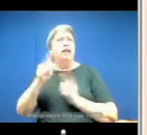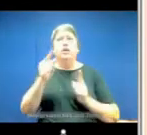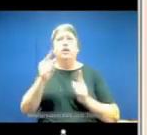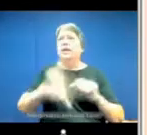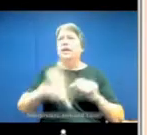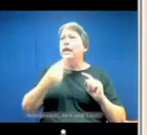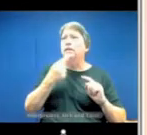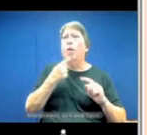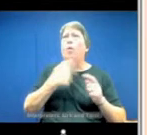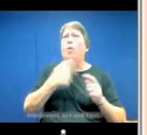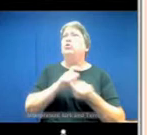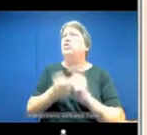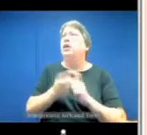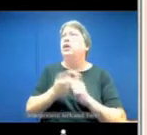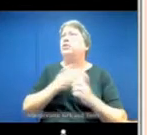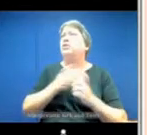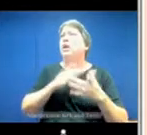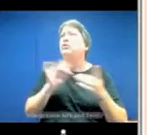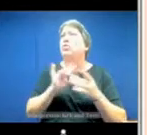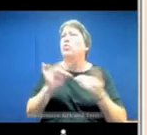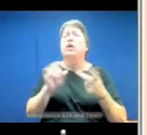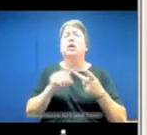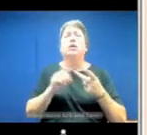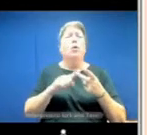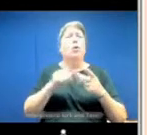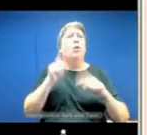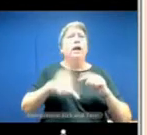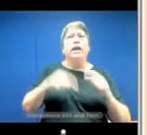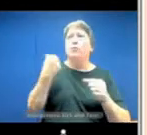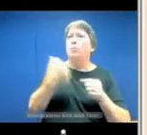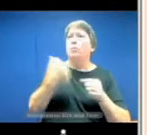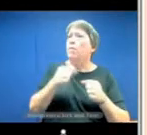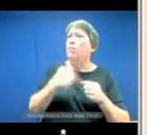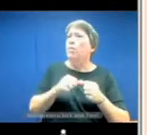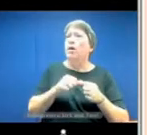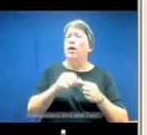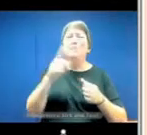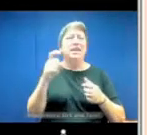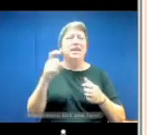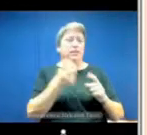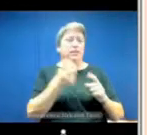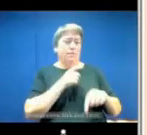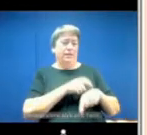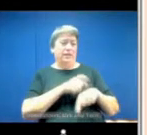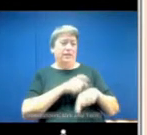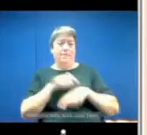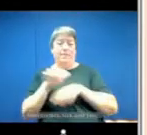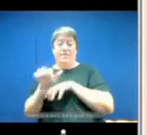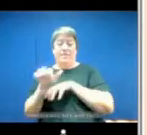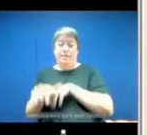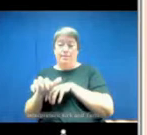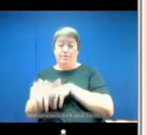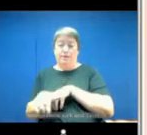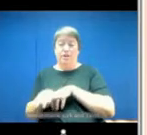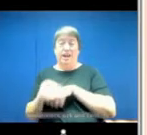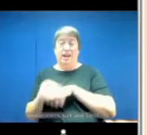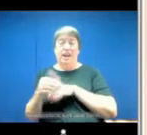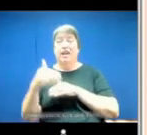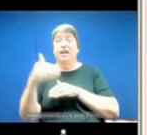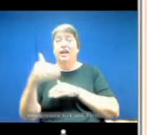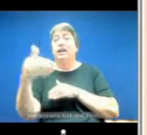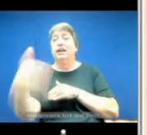because the length of time that passes between a deposition and actual trial can actually be